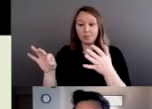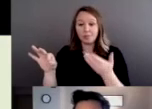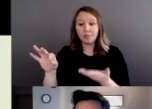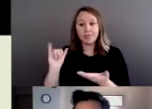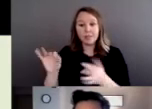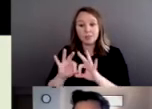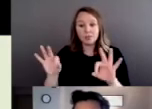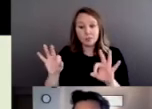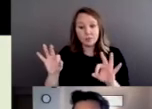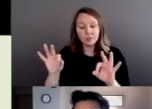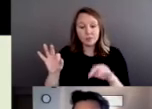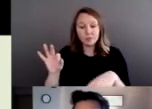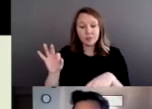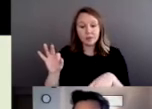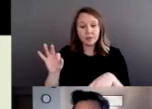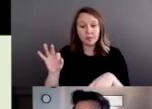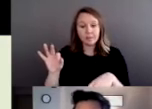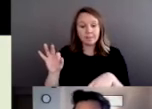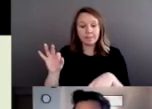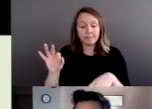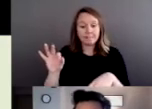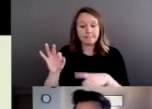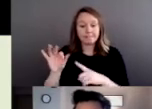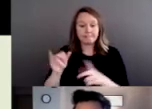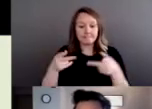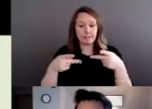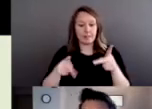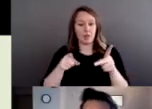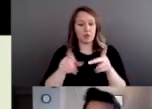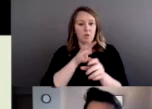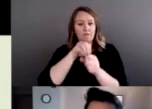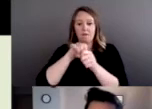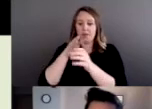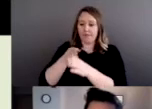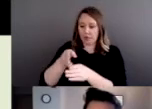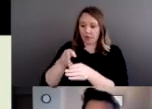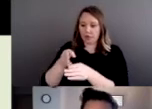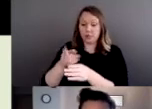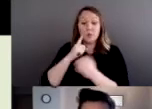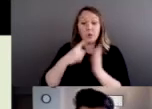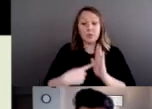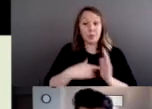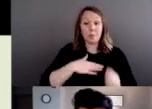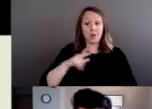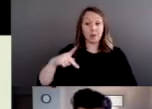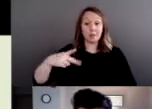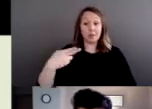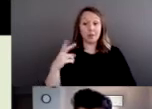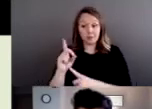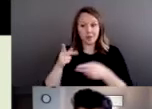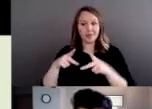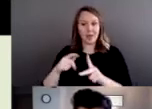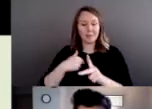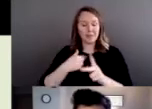to be in a realm, like for me, my PhD allows me to do research, which then I can